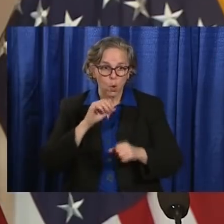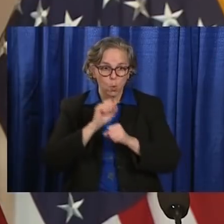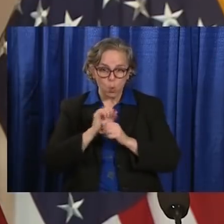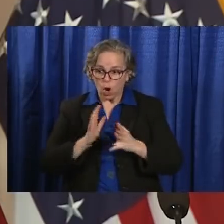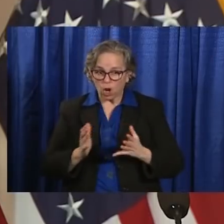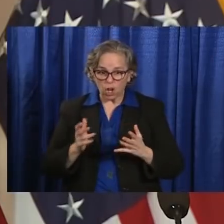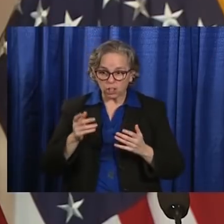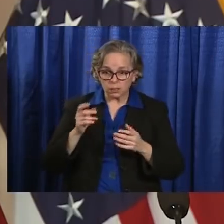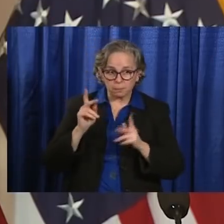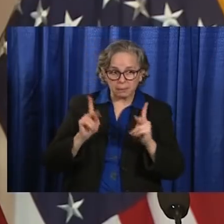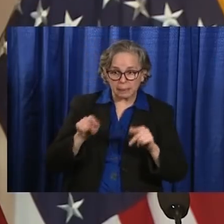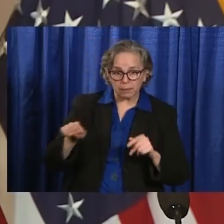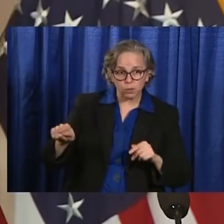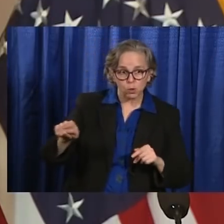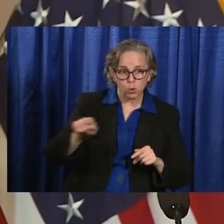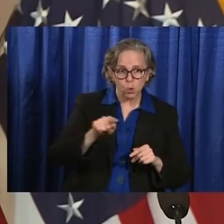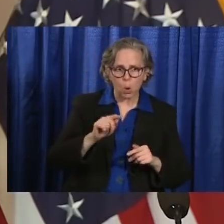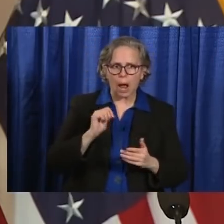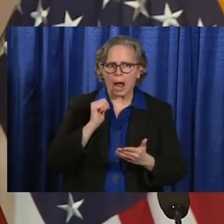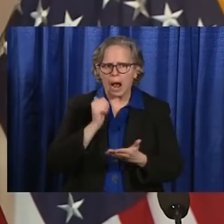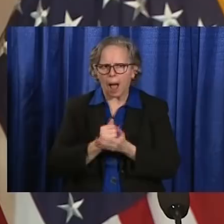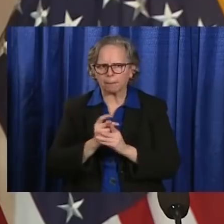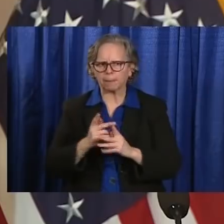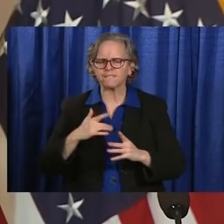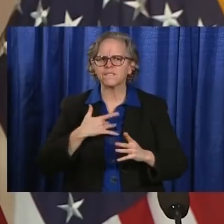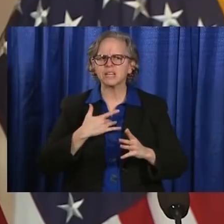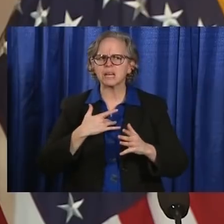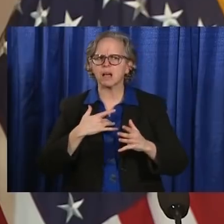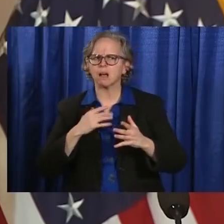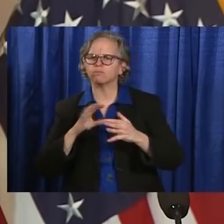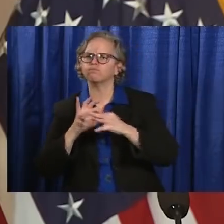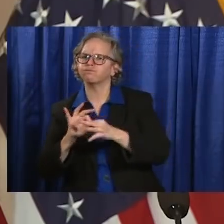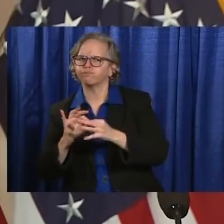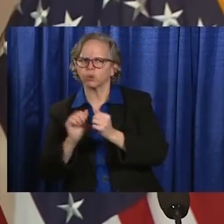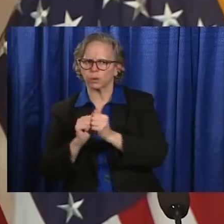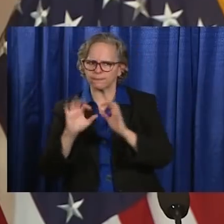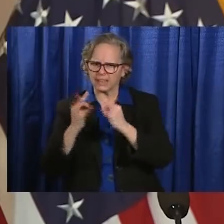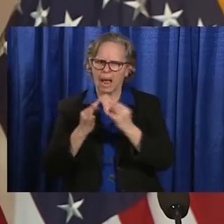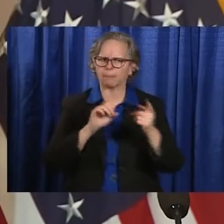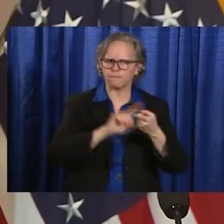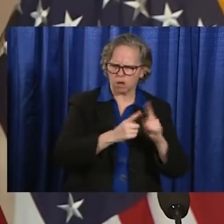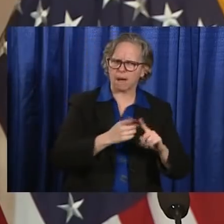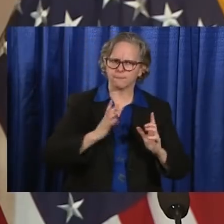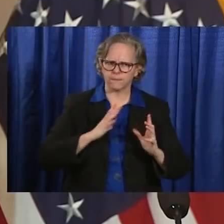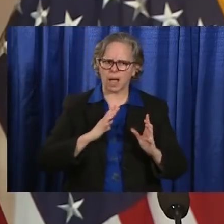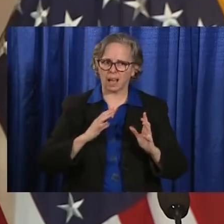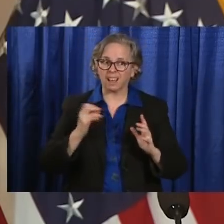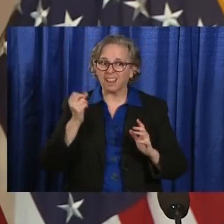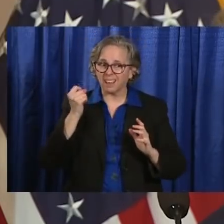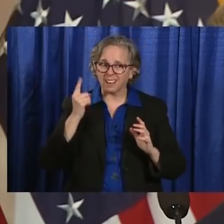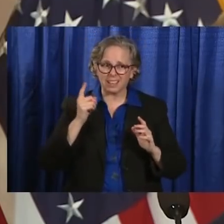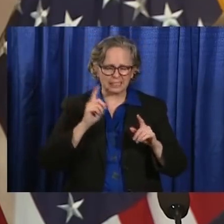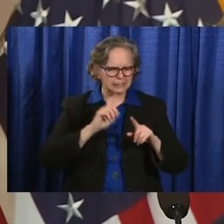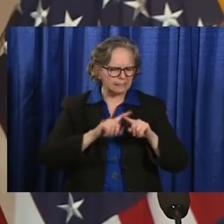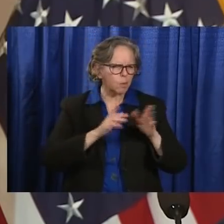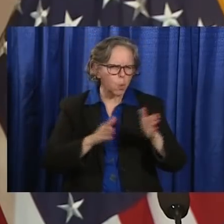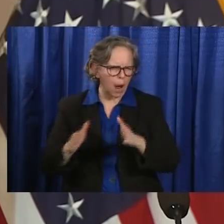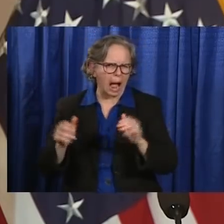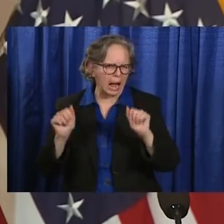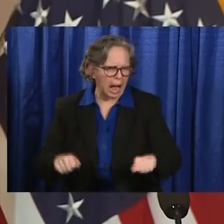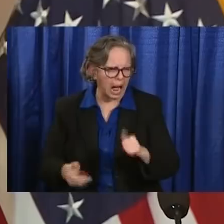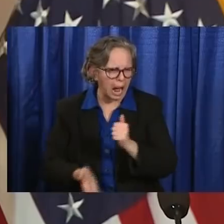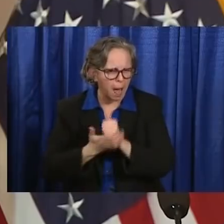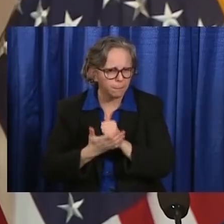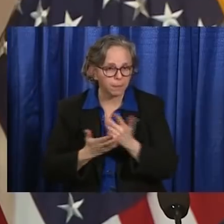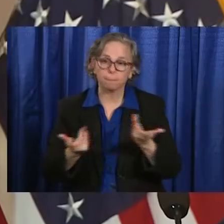keep people connected with their families and friends and loved ones. We're doing this by a variety of ways. Sometimes we're able to do it by